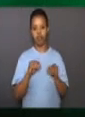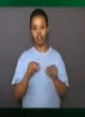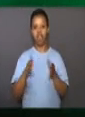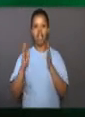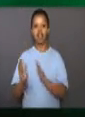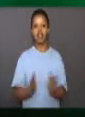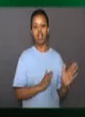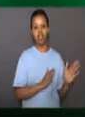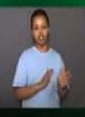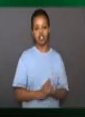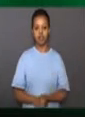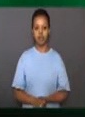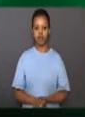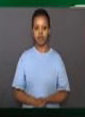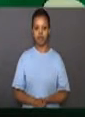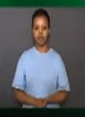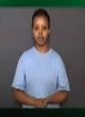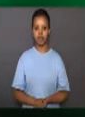Students, let's get ready.